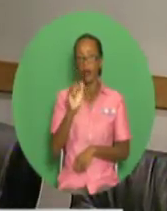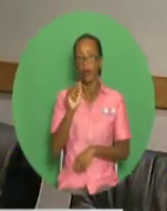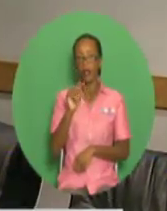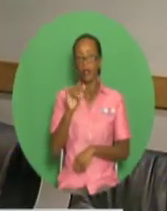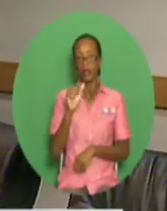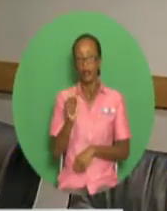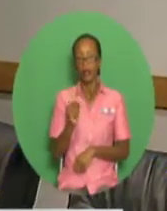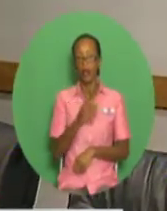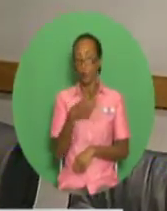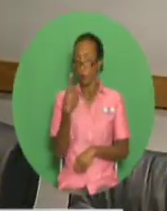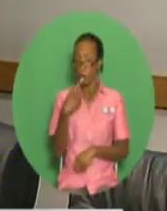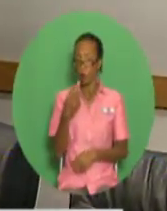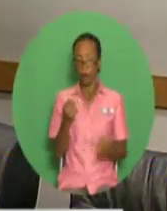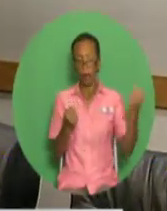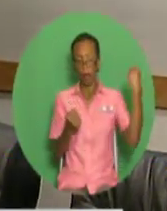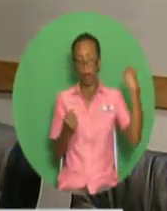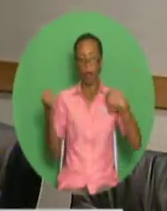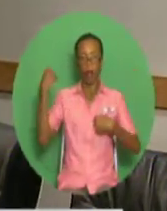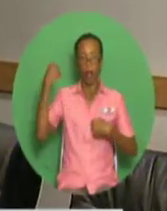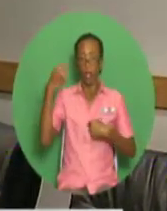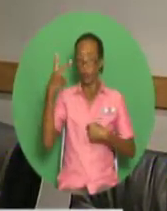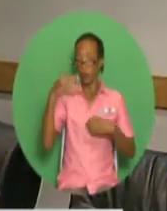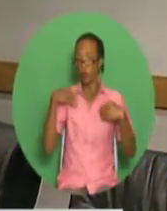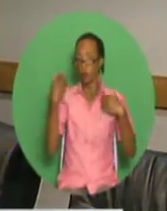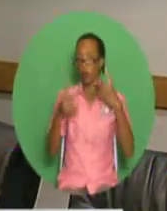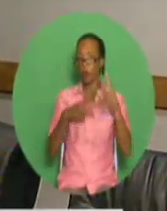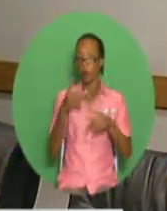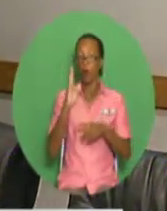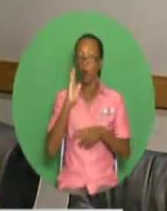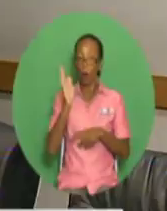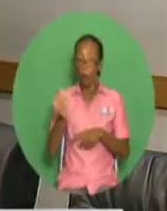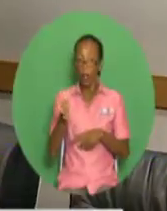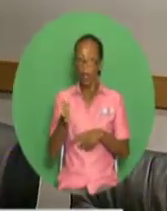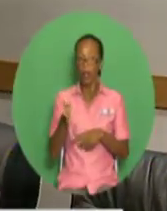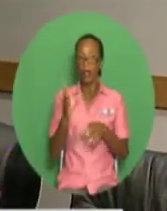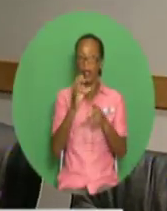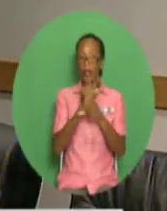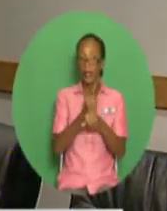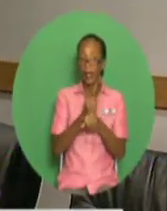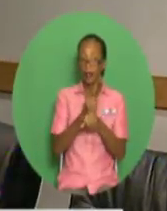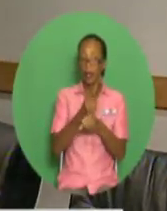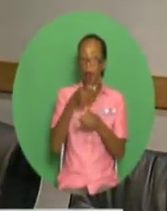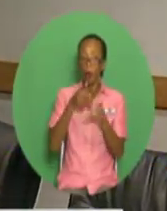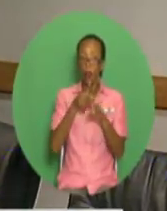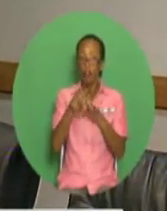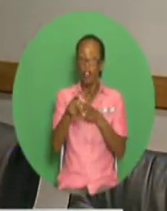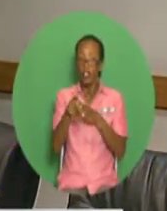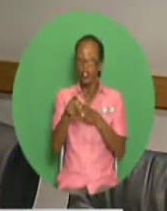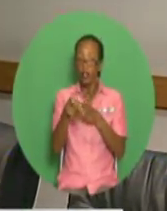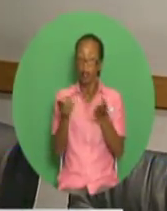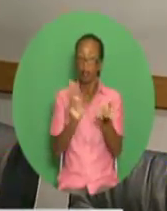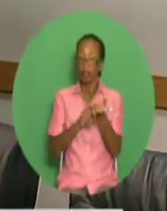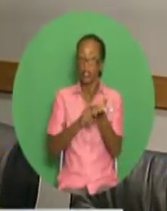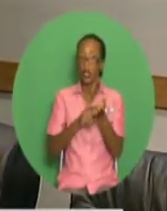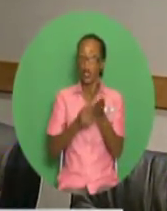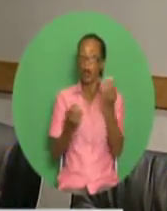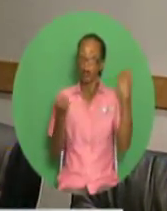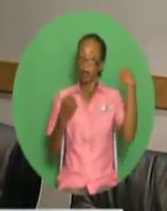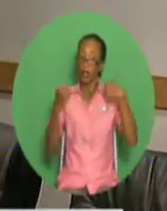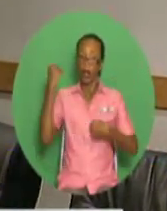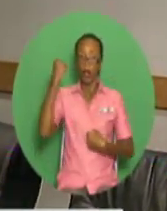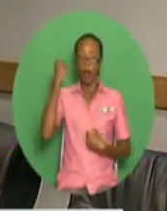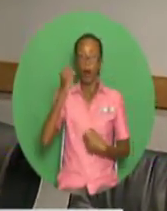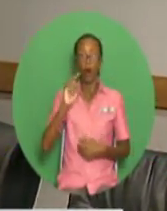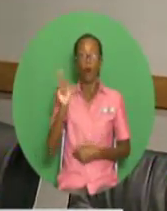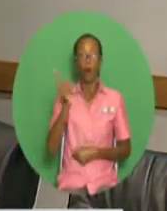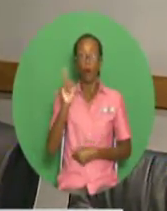he has family members in this. We have 2 young people who are going to get the pro card in bodybuilding. Right, they got first place in the Arnolds